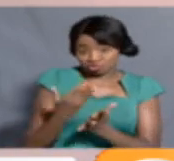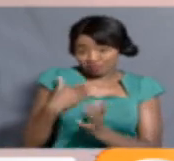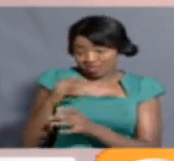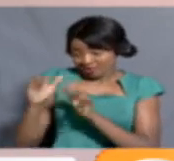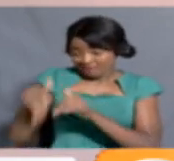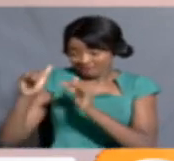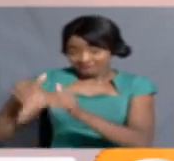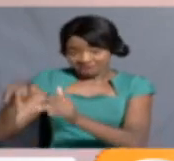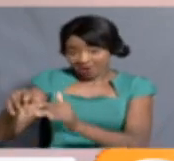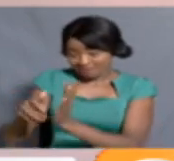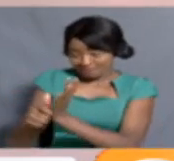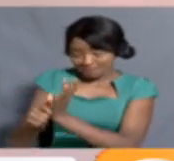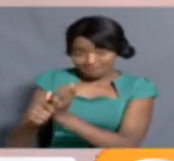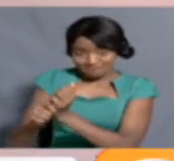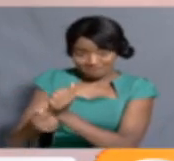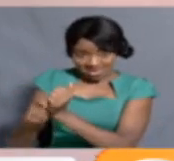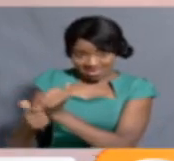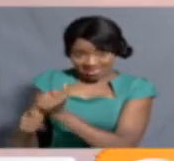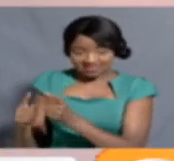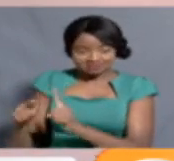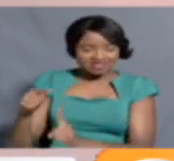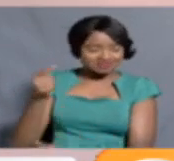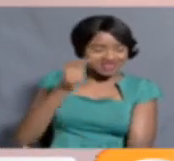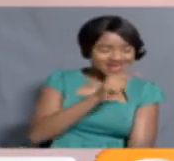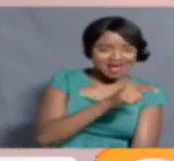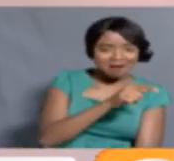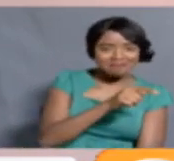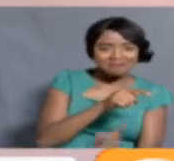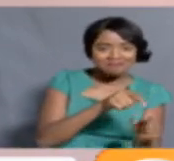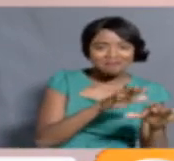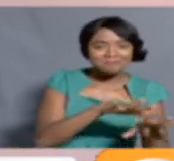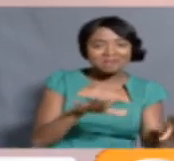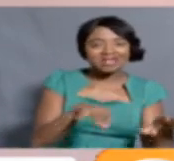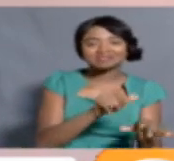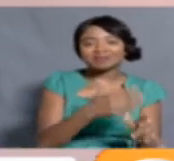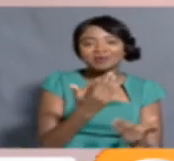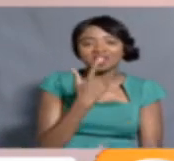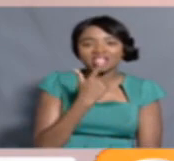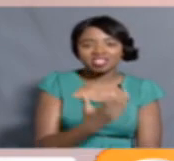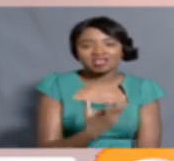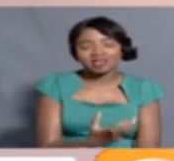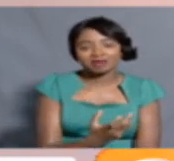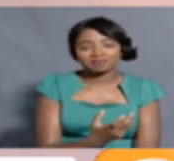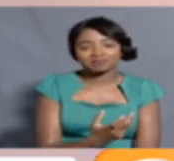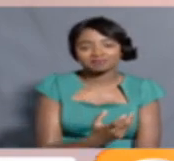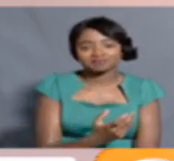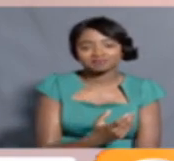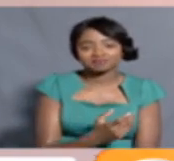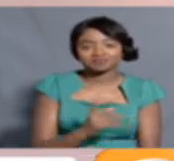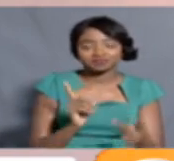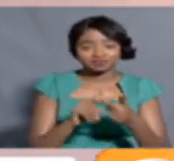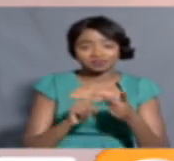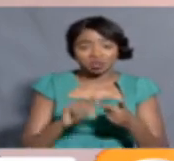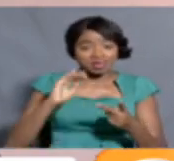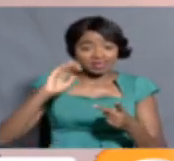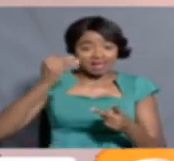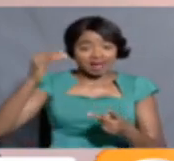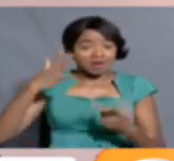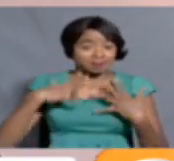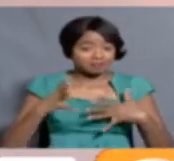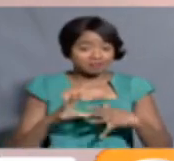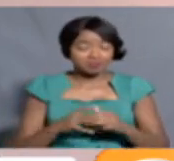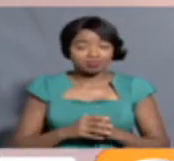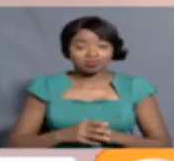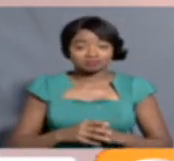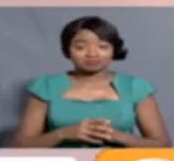market to buy your tomatoes, which are now, what, 10 shillings per tomato. And that urban dwellers largely depend on the market themselves.